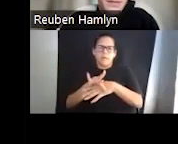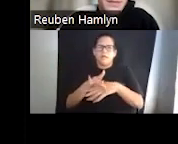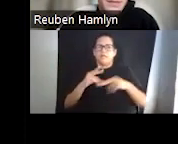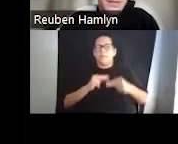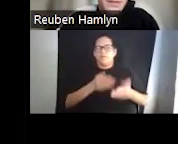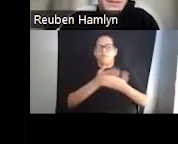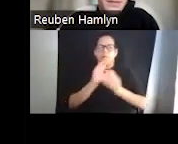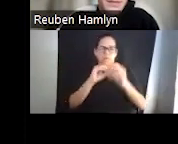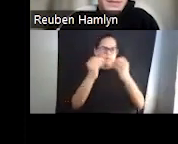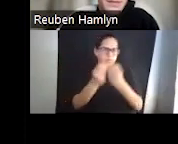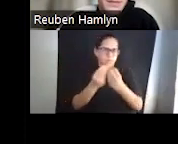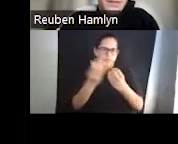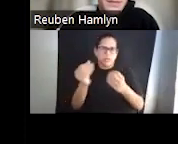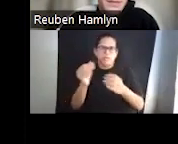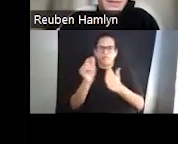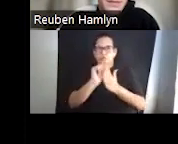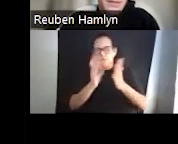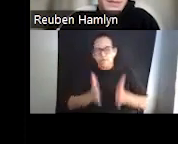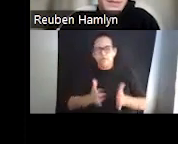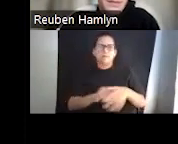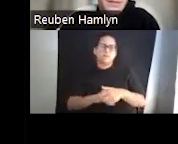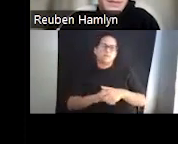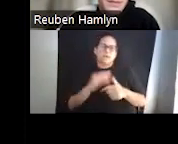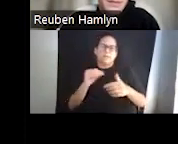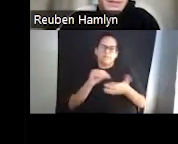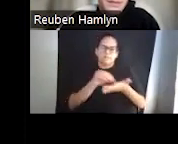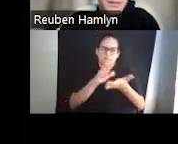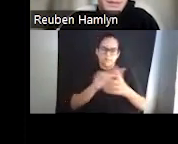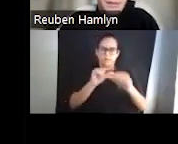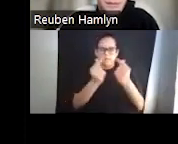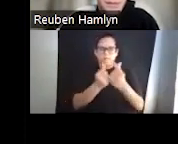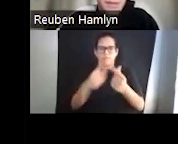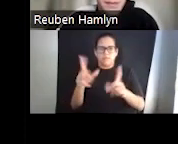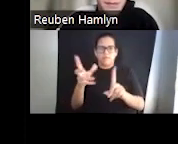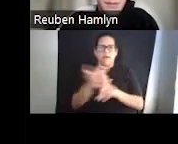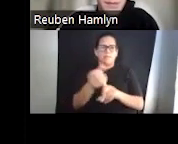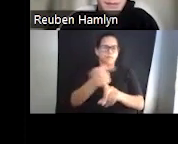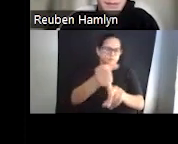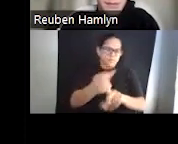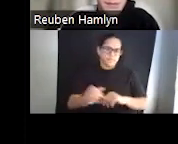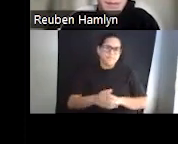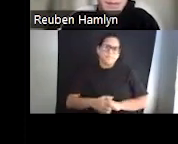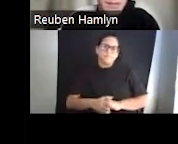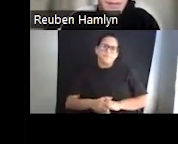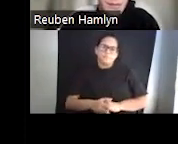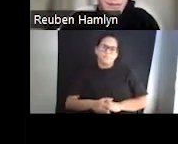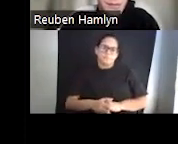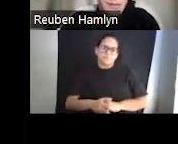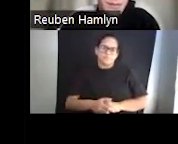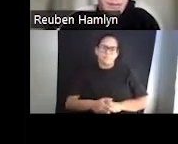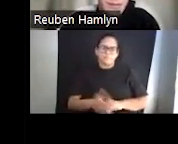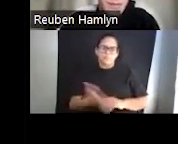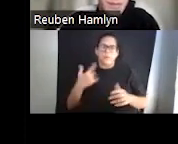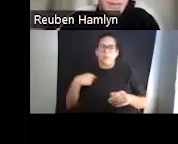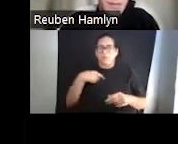rights organizations and journalists and documentation groups are capturing. So what is we are